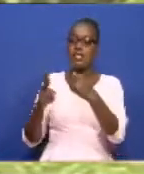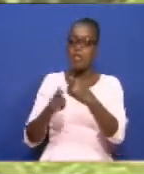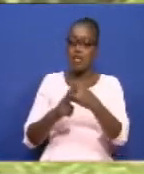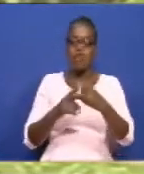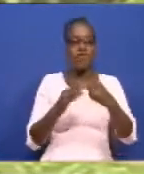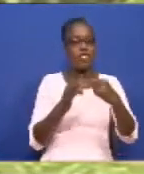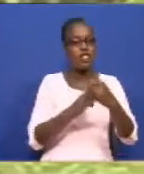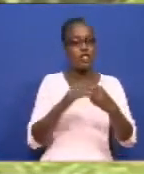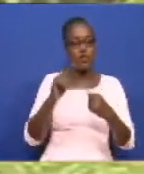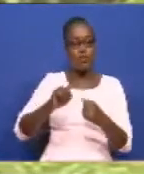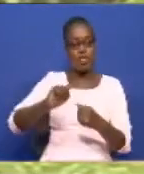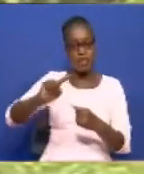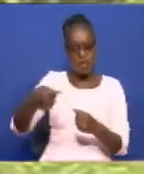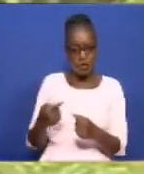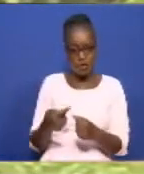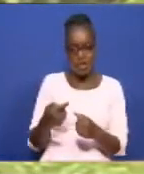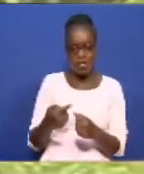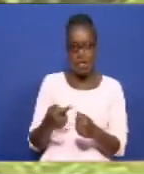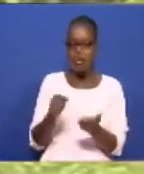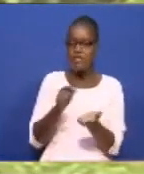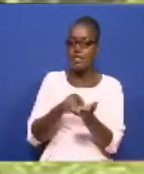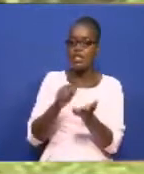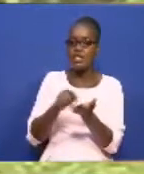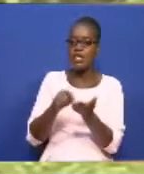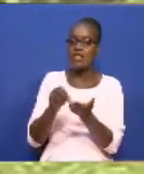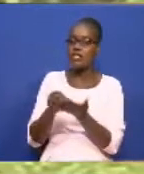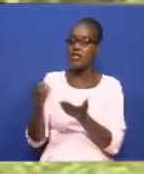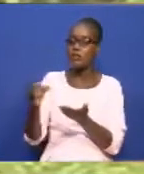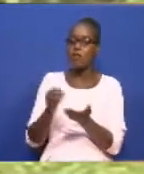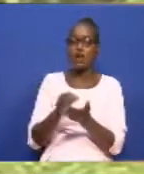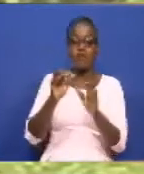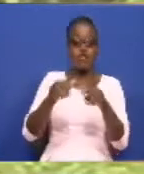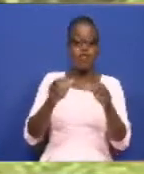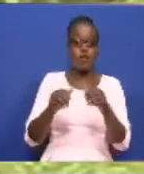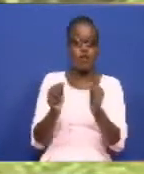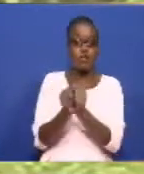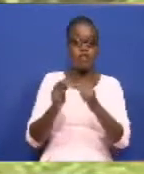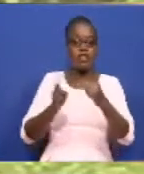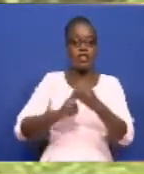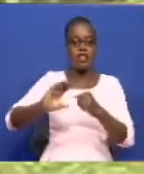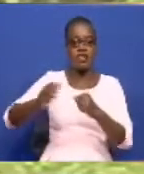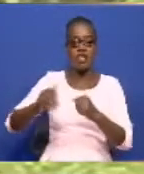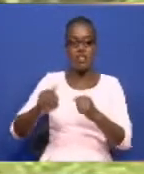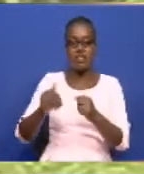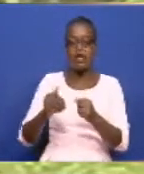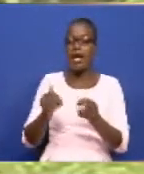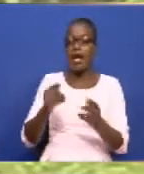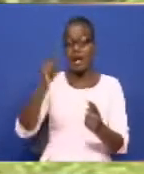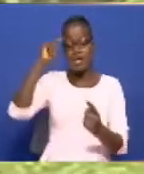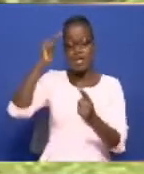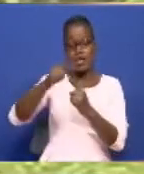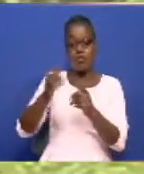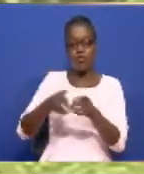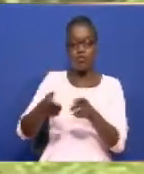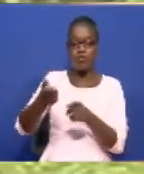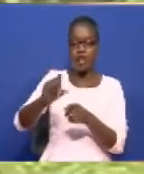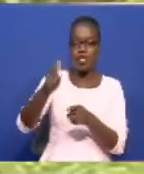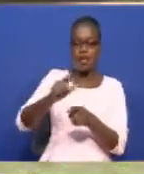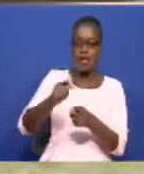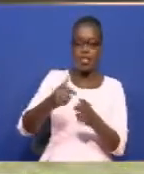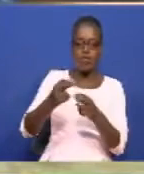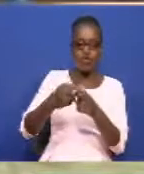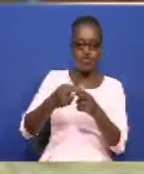781,800 seedlings will be supplied to farmers in 17 counties, with plans to increase the numbers in the coming months.